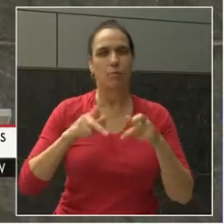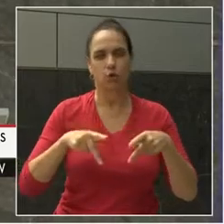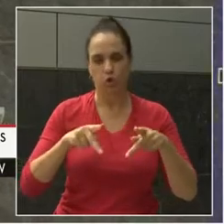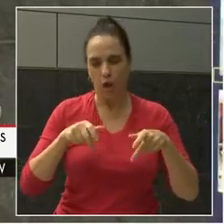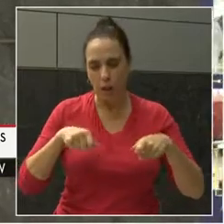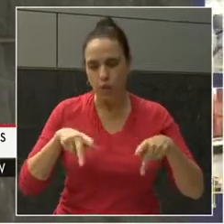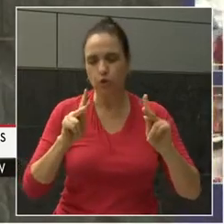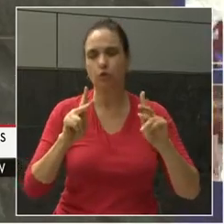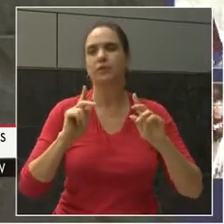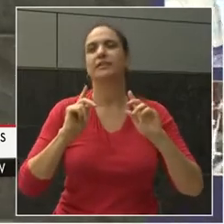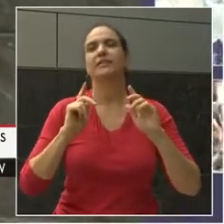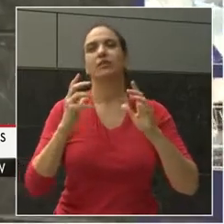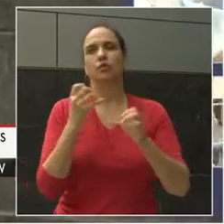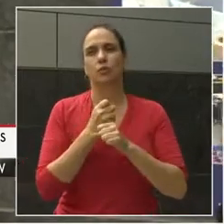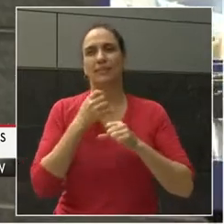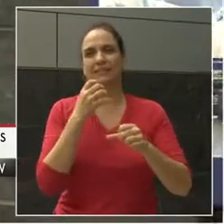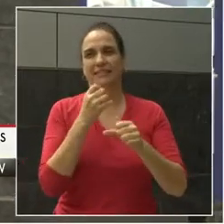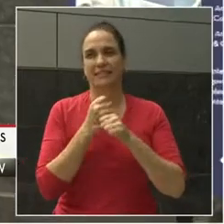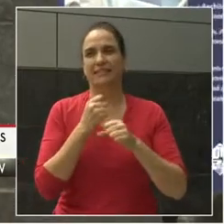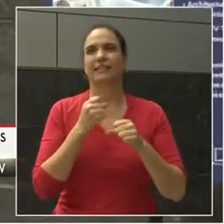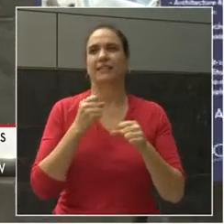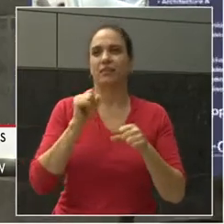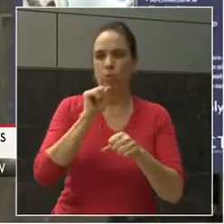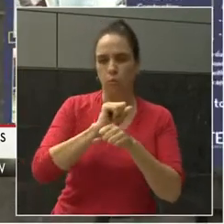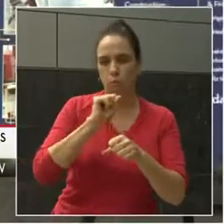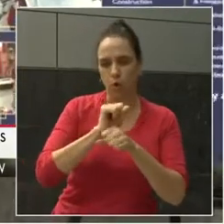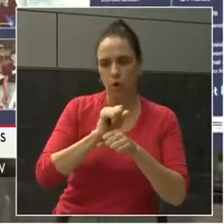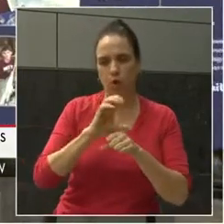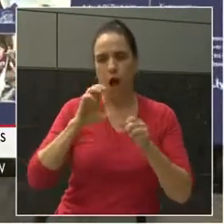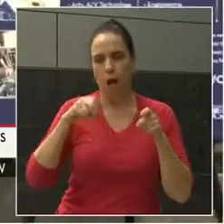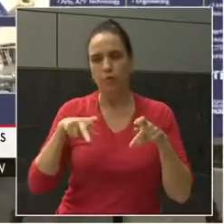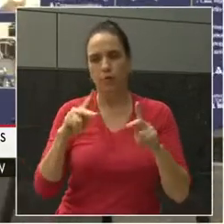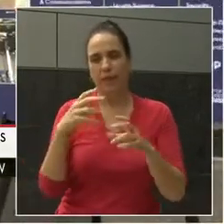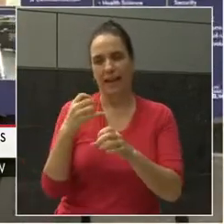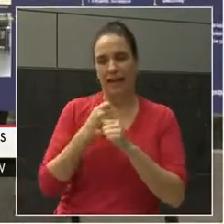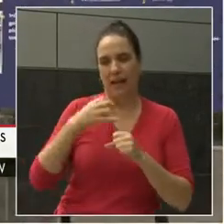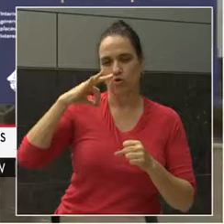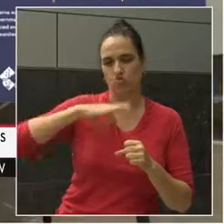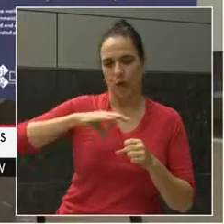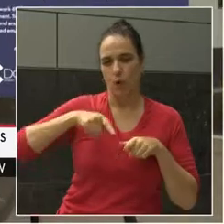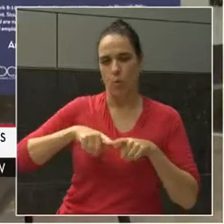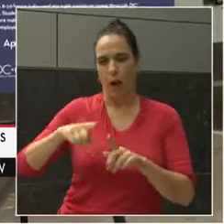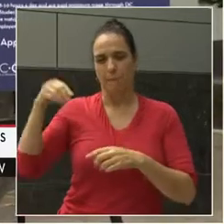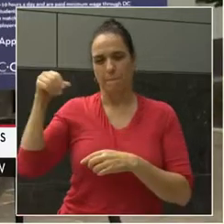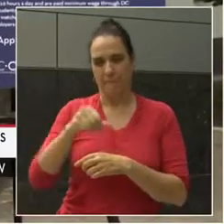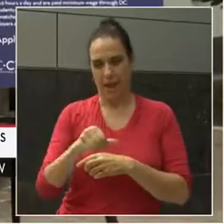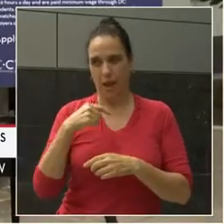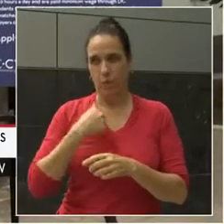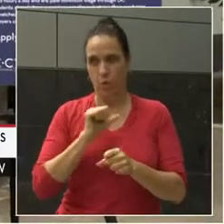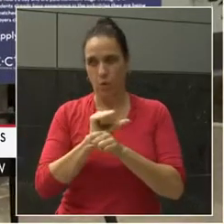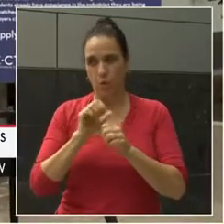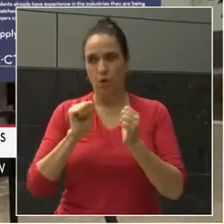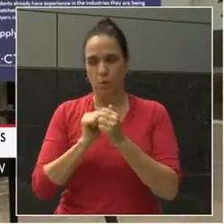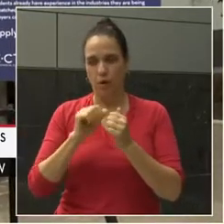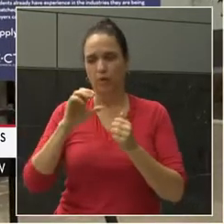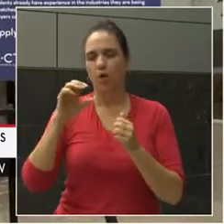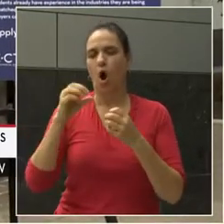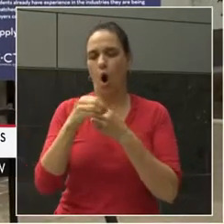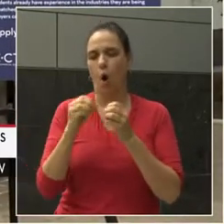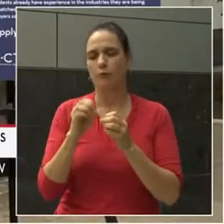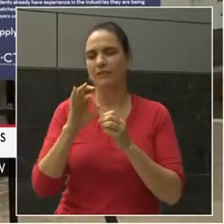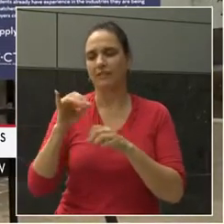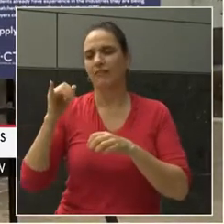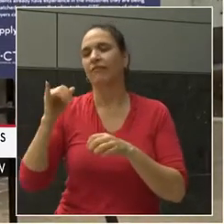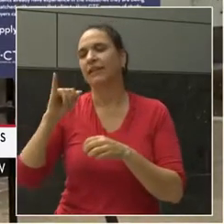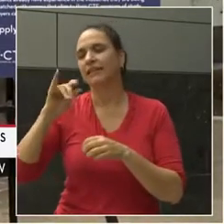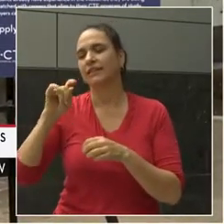course credit, all while getting paid. We work side by side with OSSI's Office of Industry Engagement, which